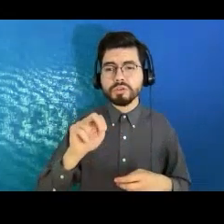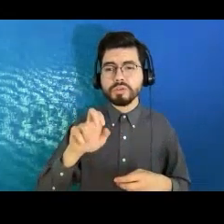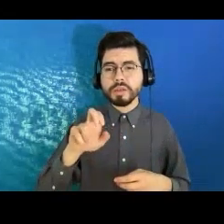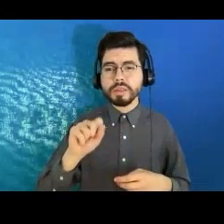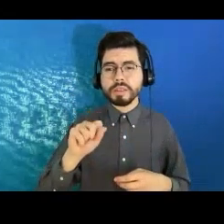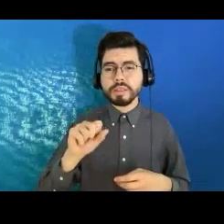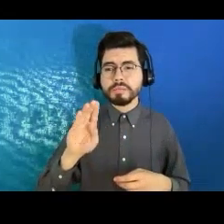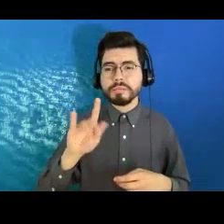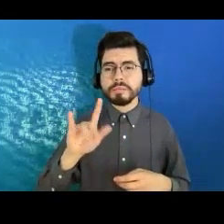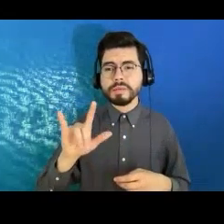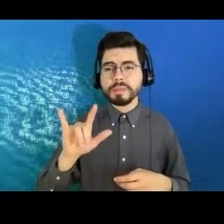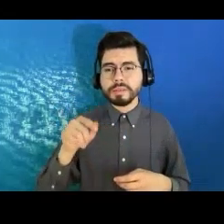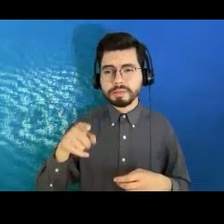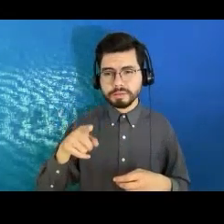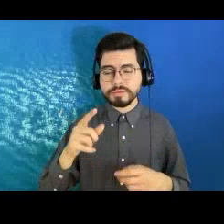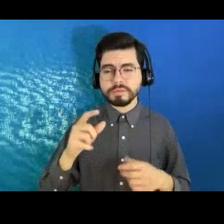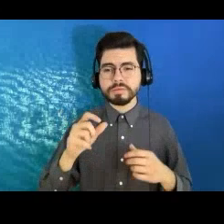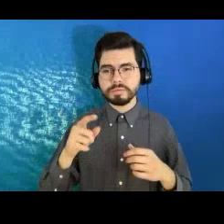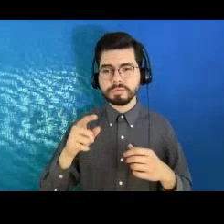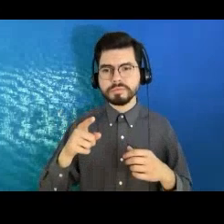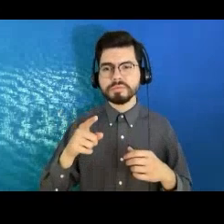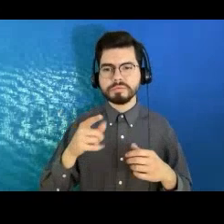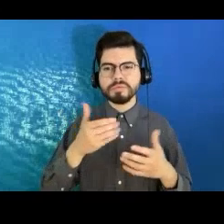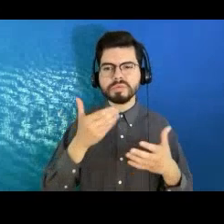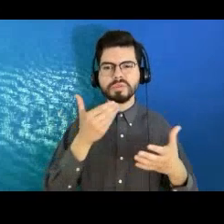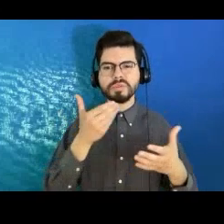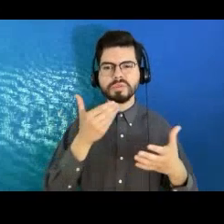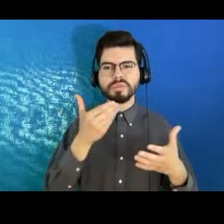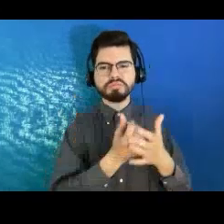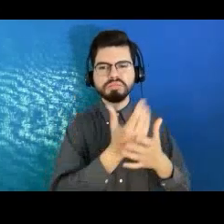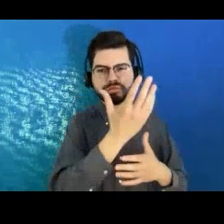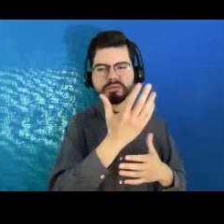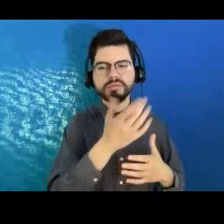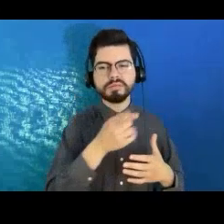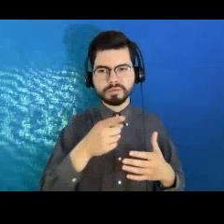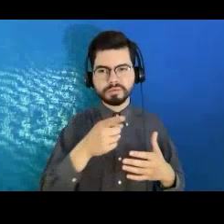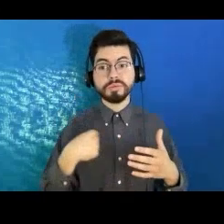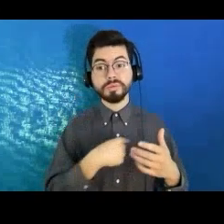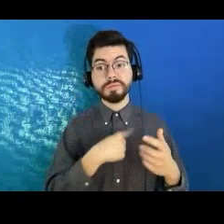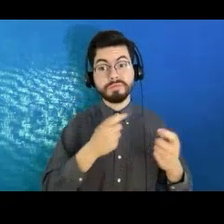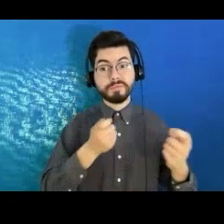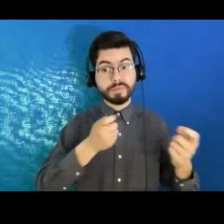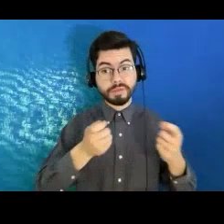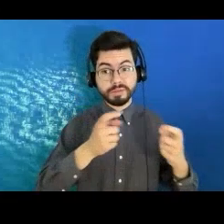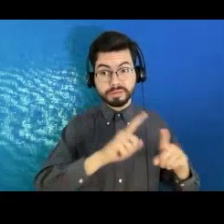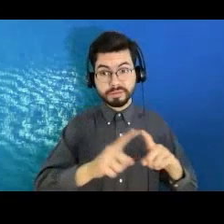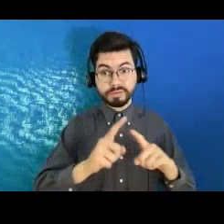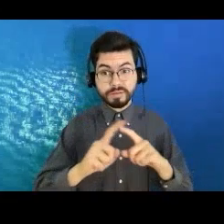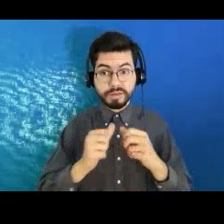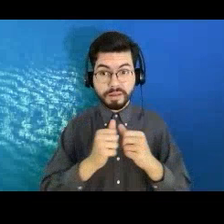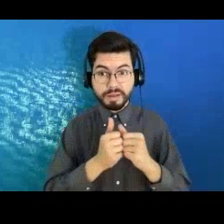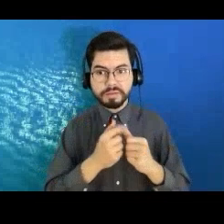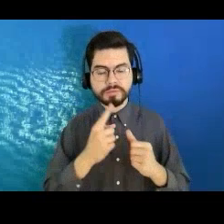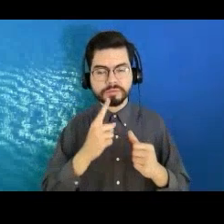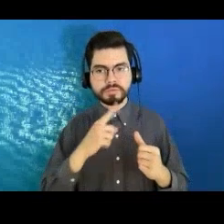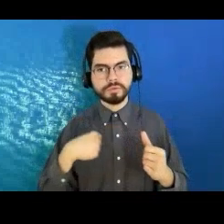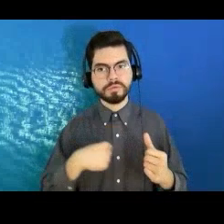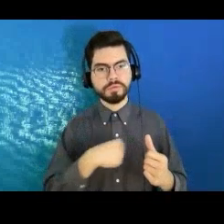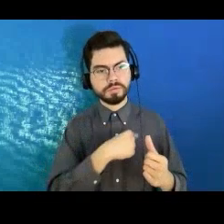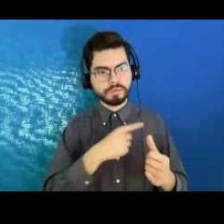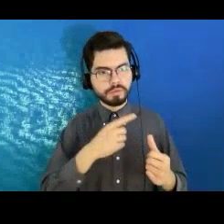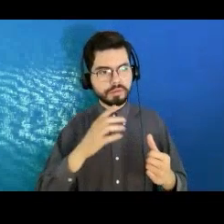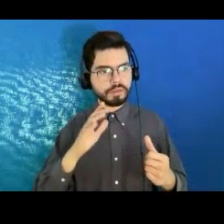annual. We're doing different things to manage it. I think the biggest thing we can do is just minimize our disturbance, but